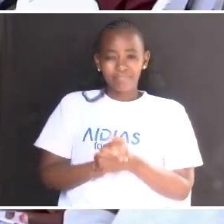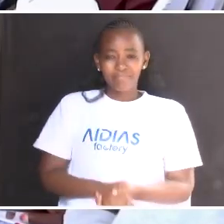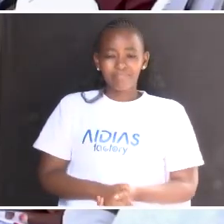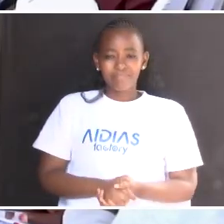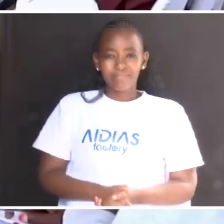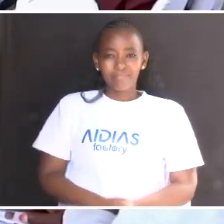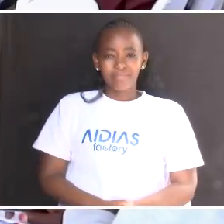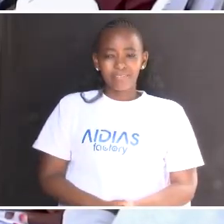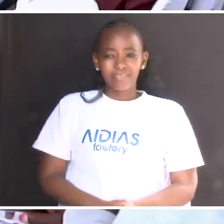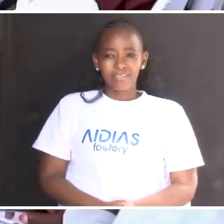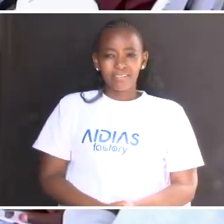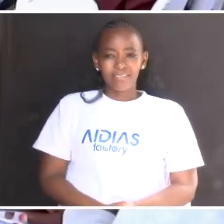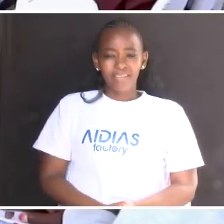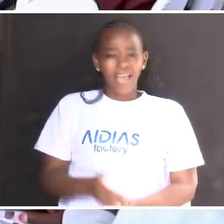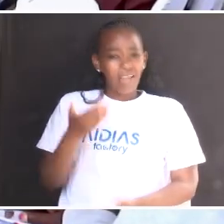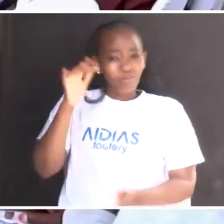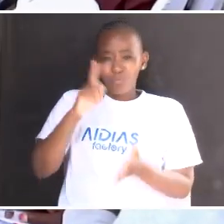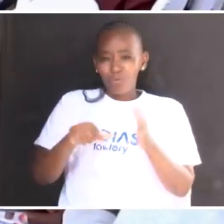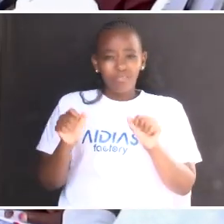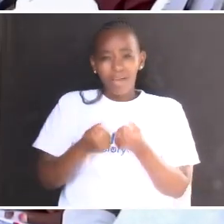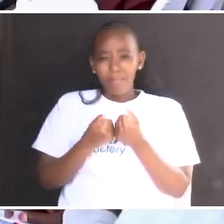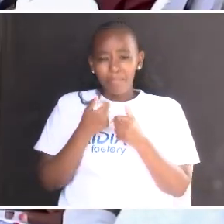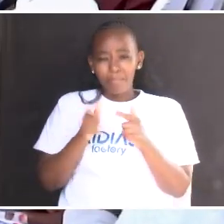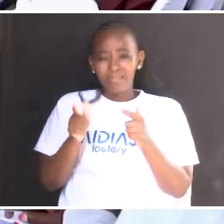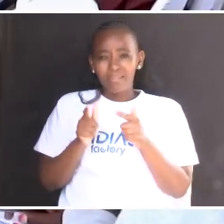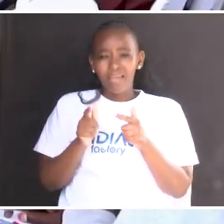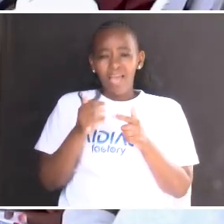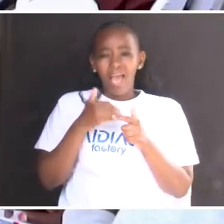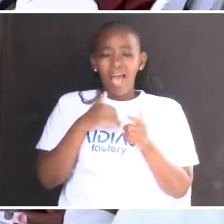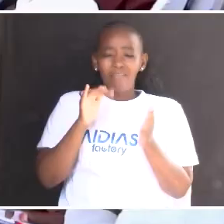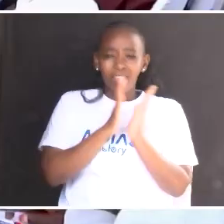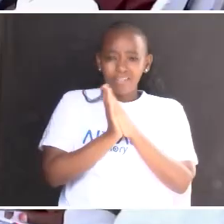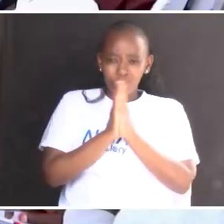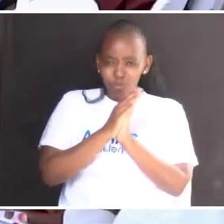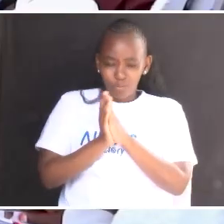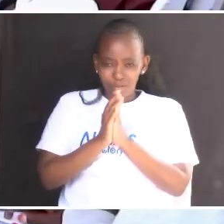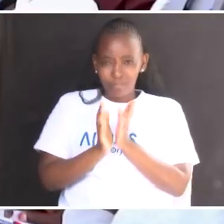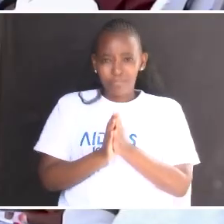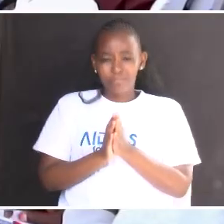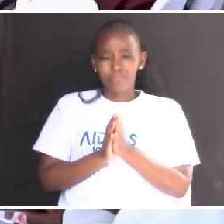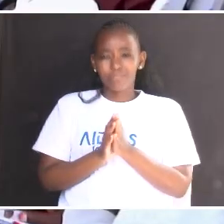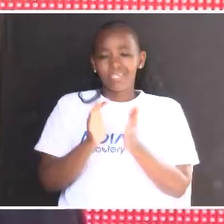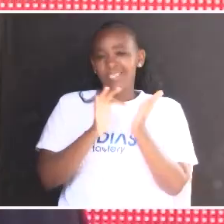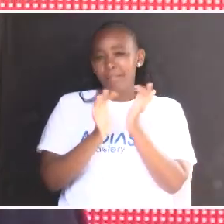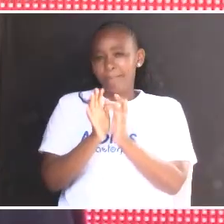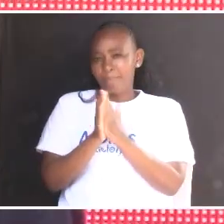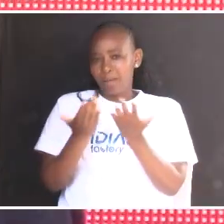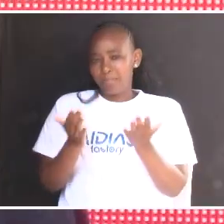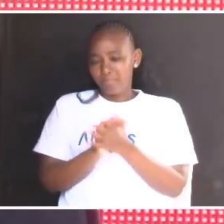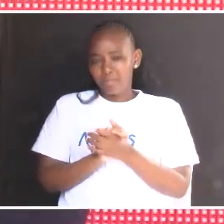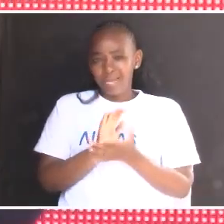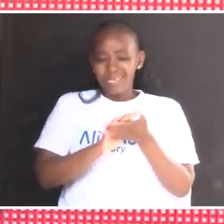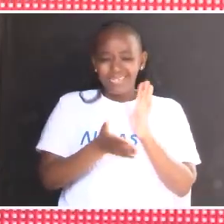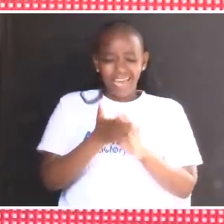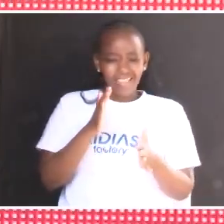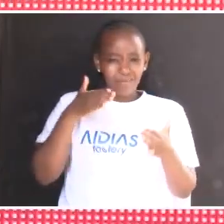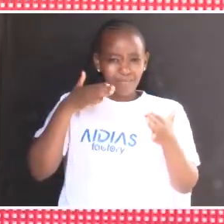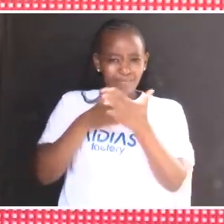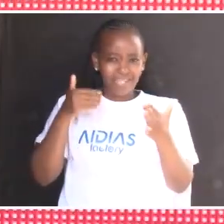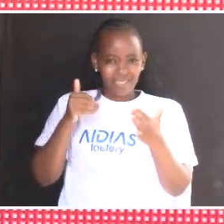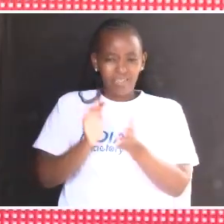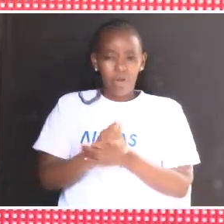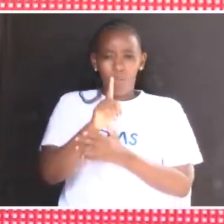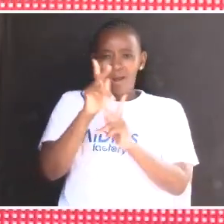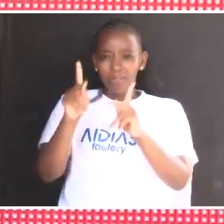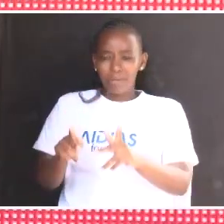think alipona, I don't know what happened. But assume, there is that story in the Bible. There is nothing that prevents